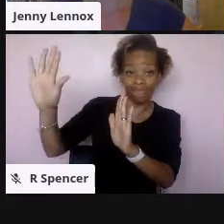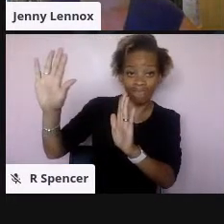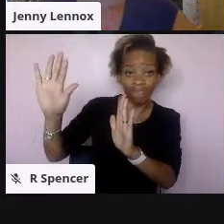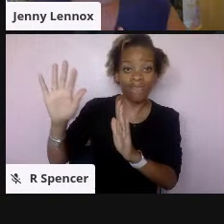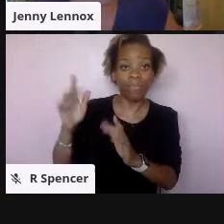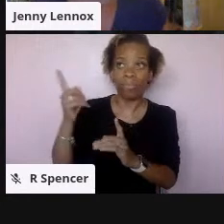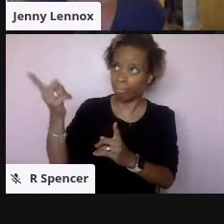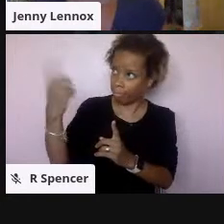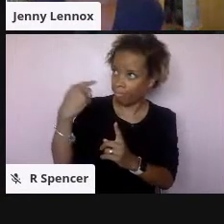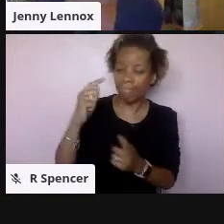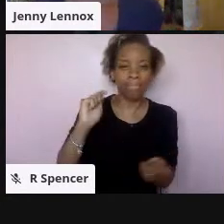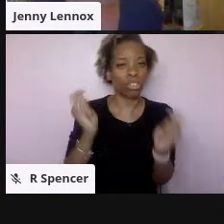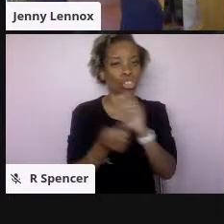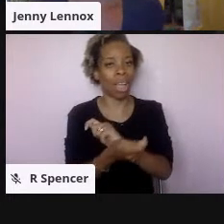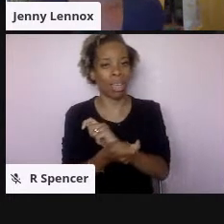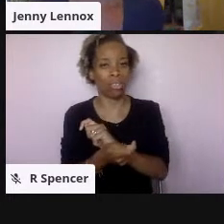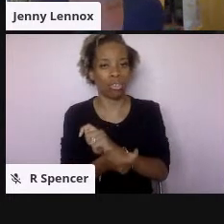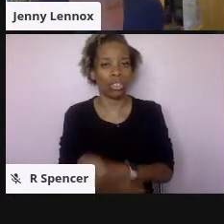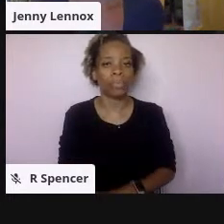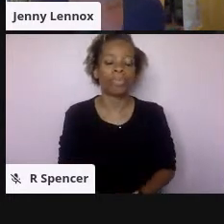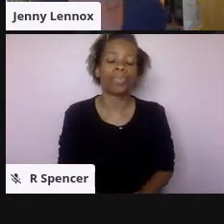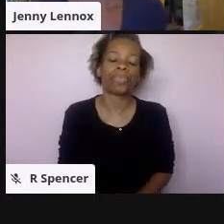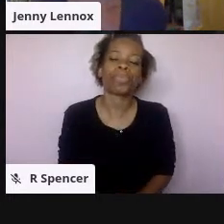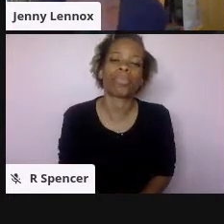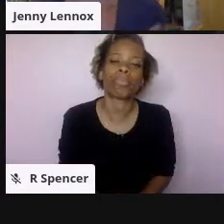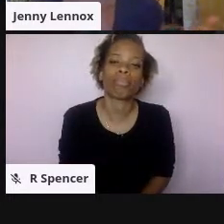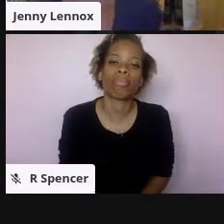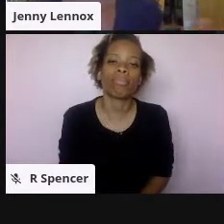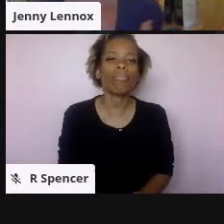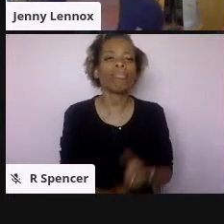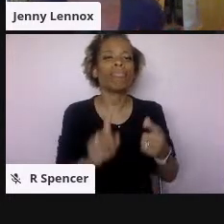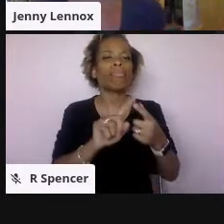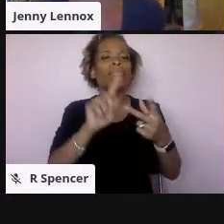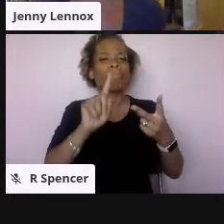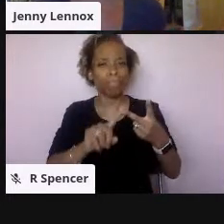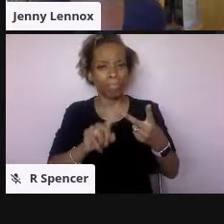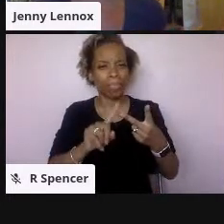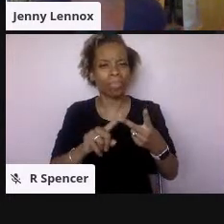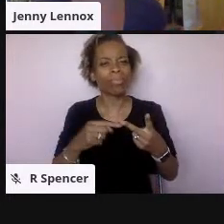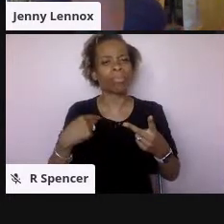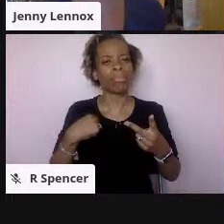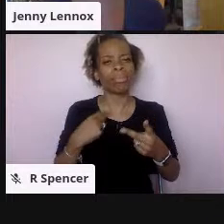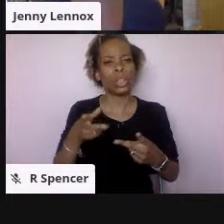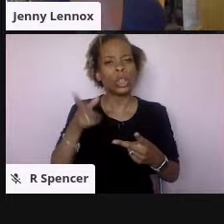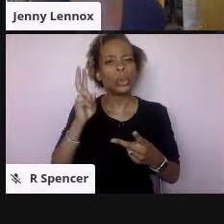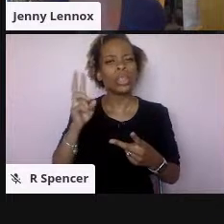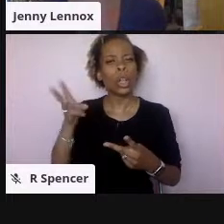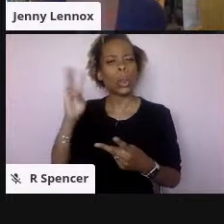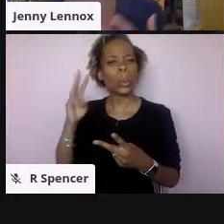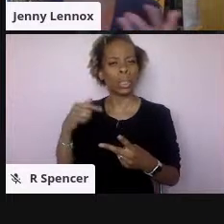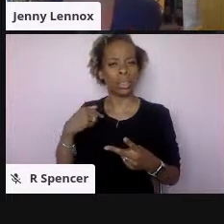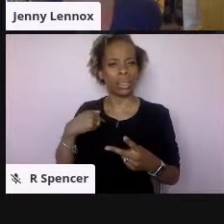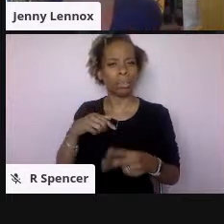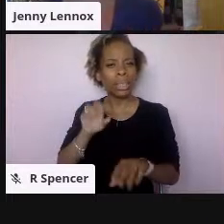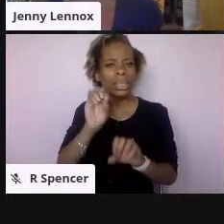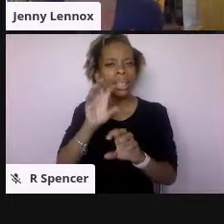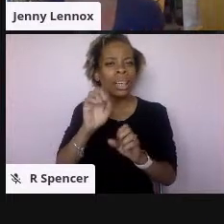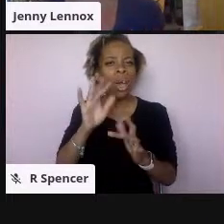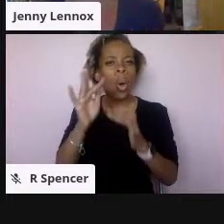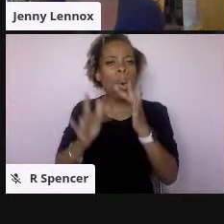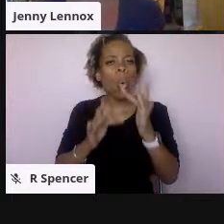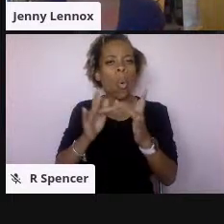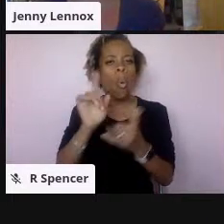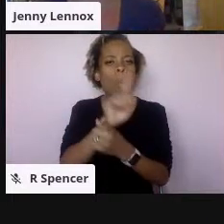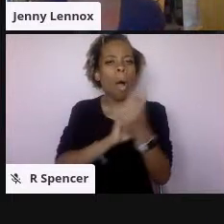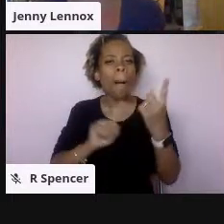action. So looking at another bargaining scenario, I know I was on a webinar a couple of weeks ago talking about online teaching policy, and it's something else that